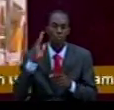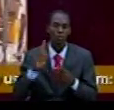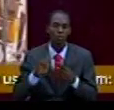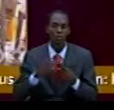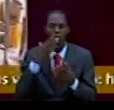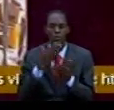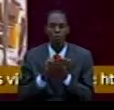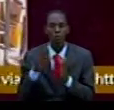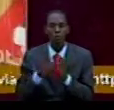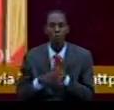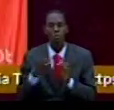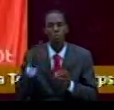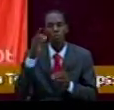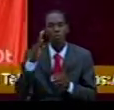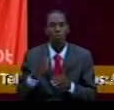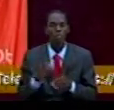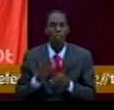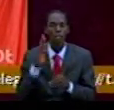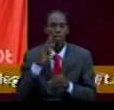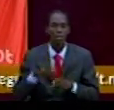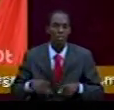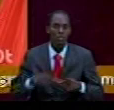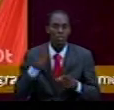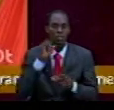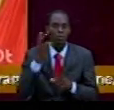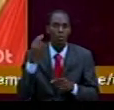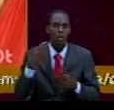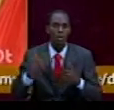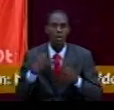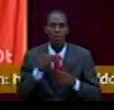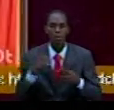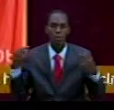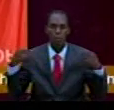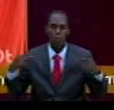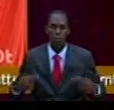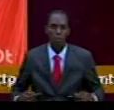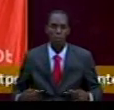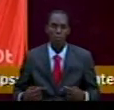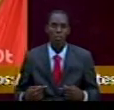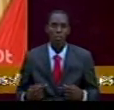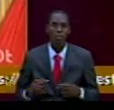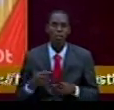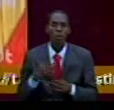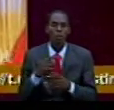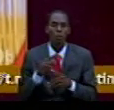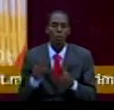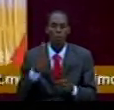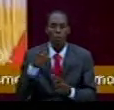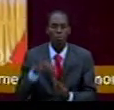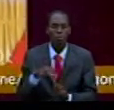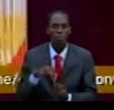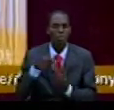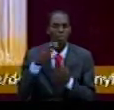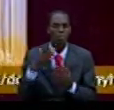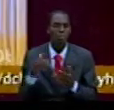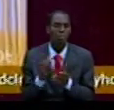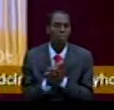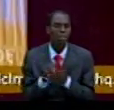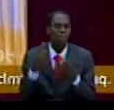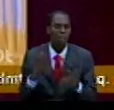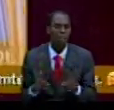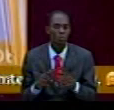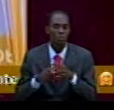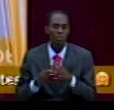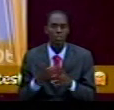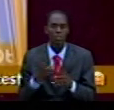my land. I was having pain all over my body, but this particular thing that happened, it started